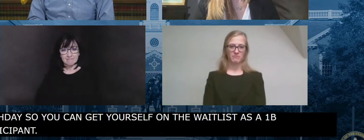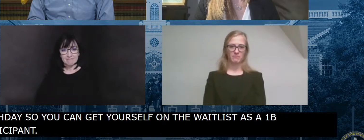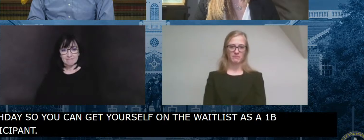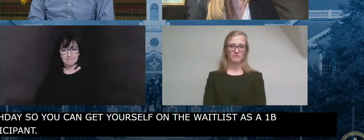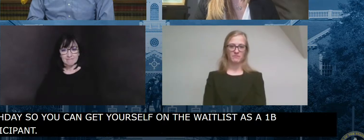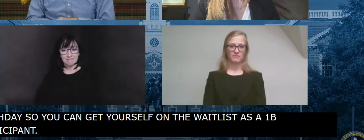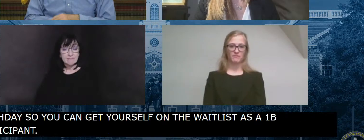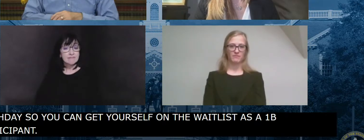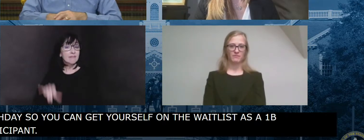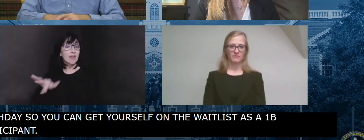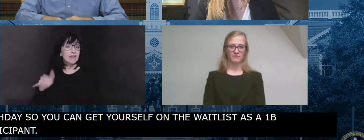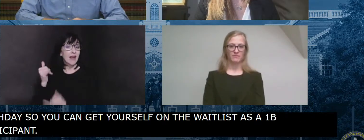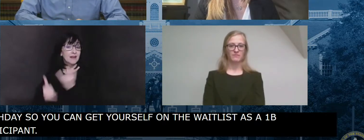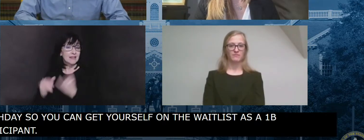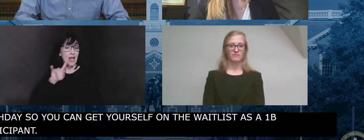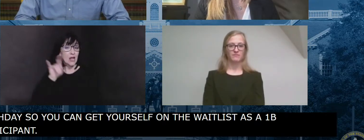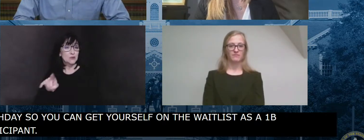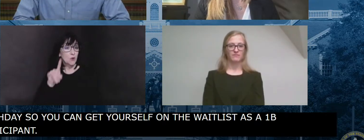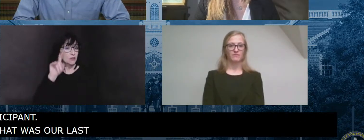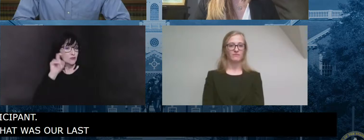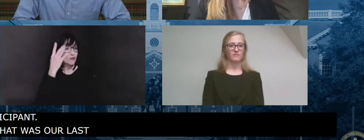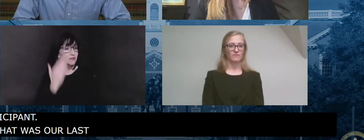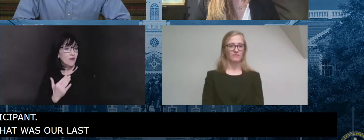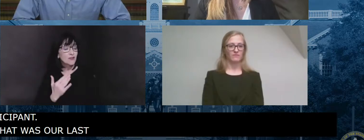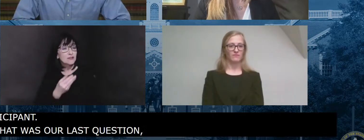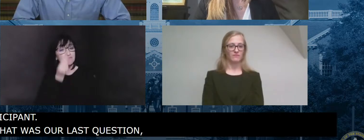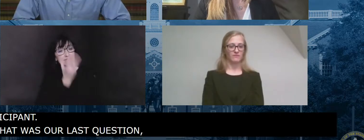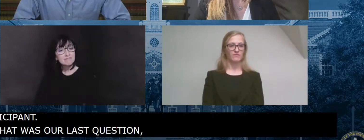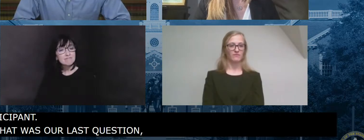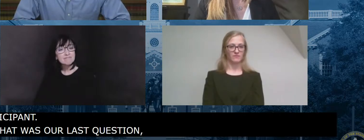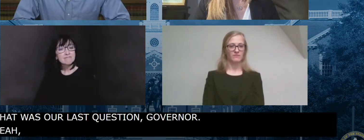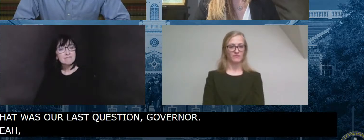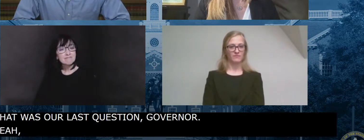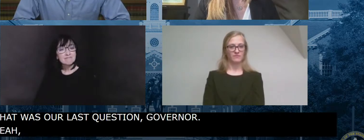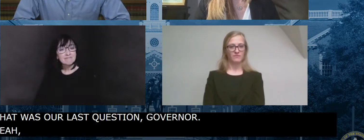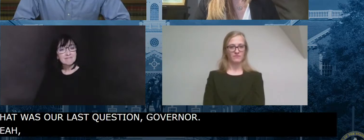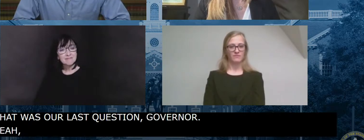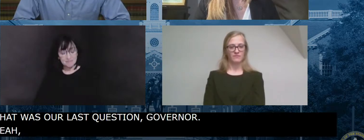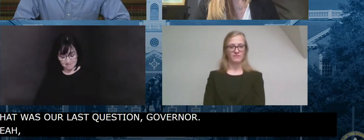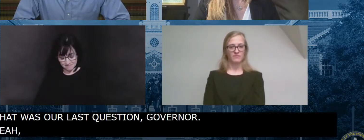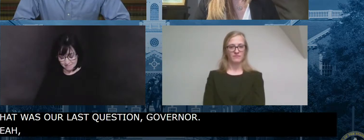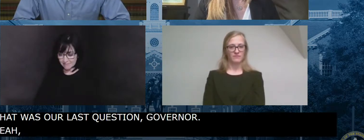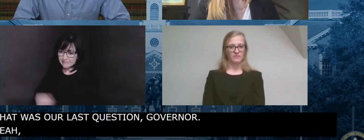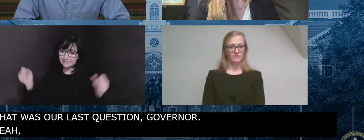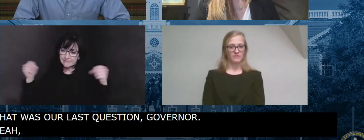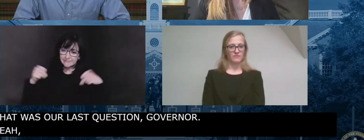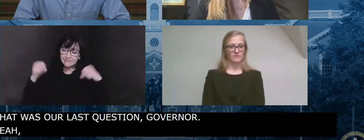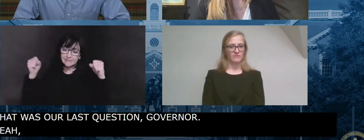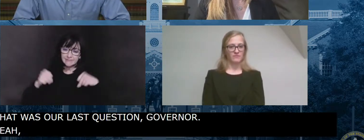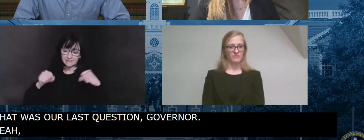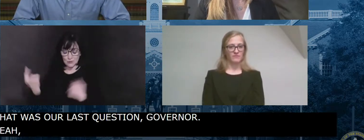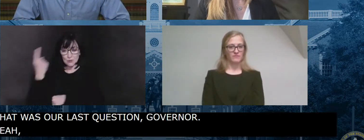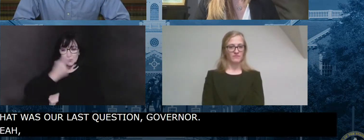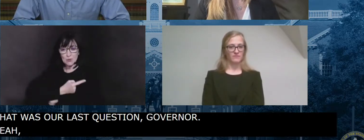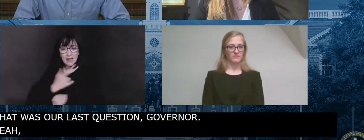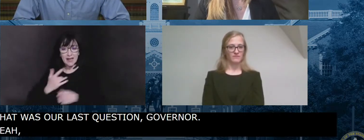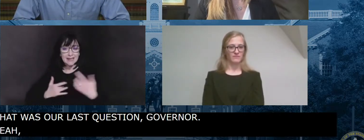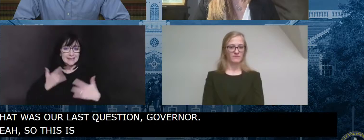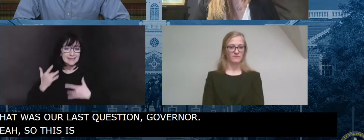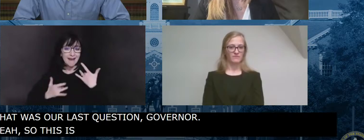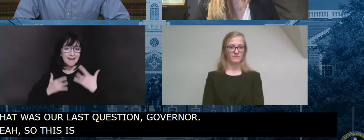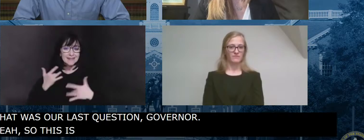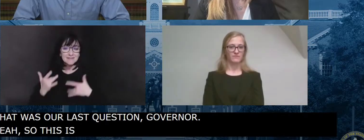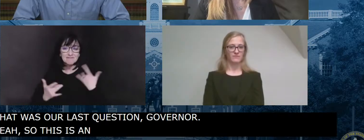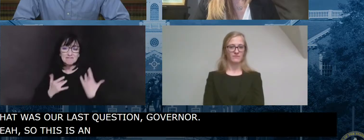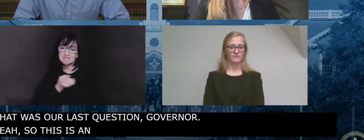And that was our last question, Governor. Yeah, so this is an exciting day in so many ways.